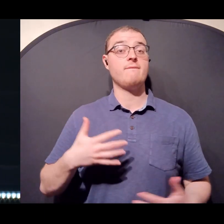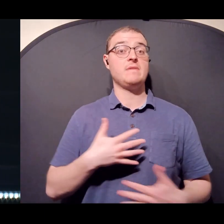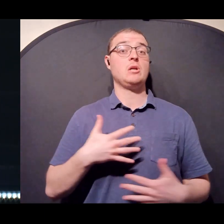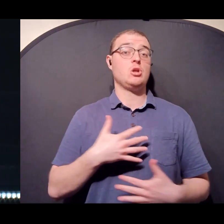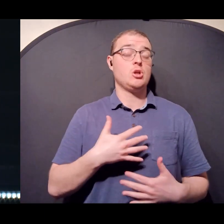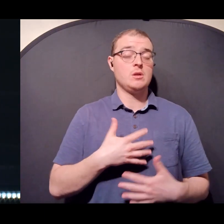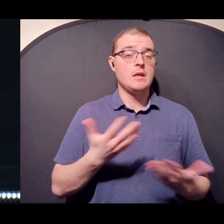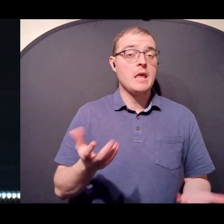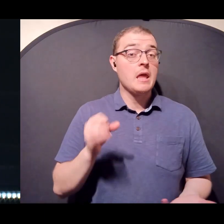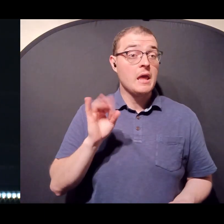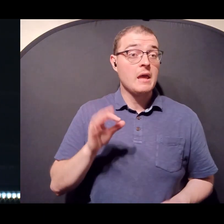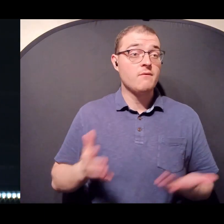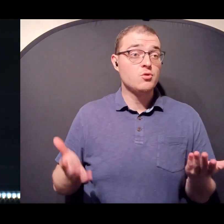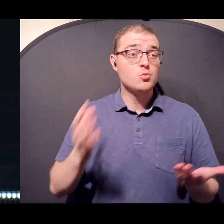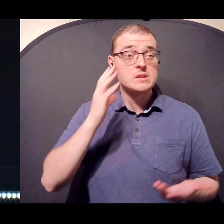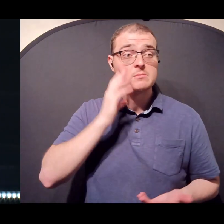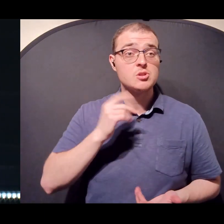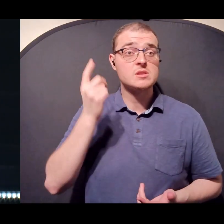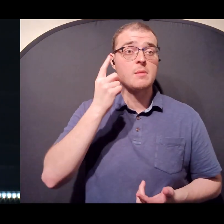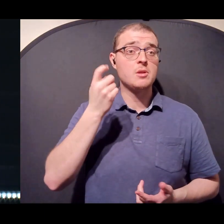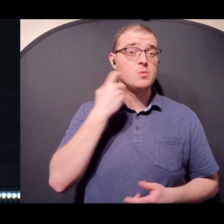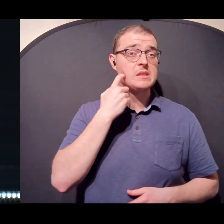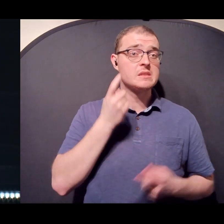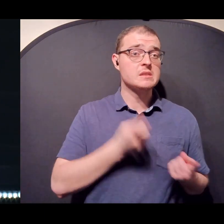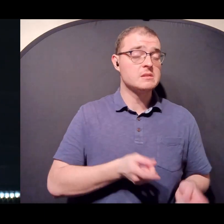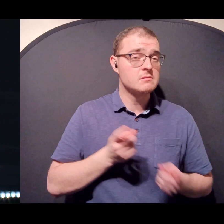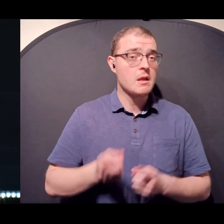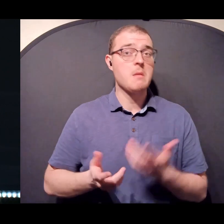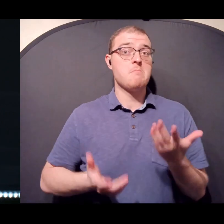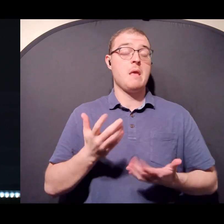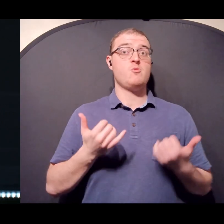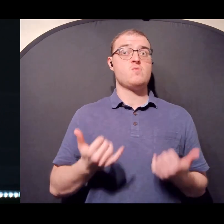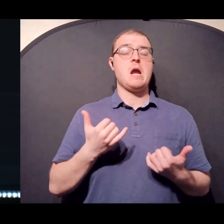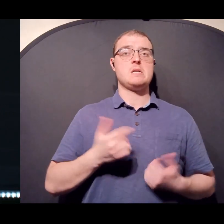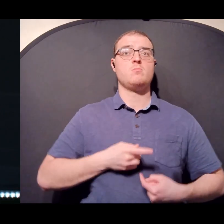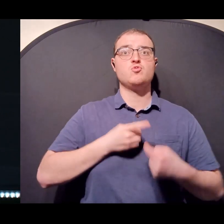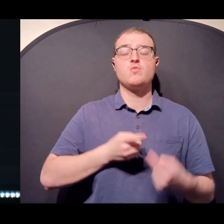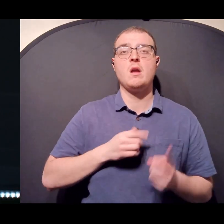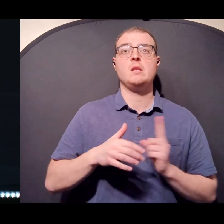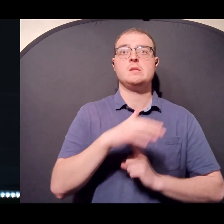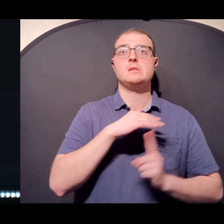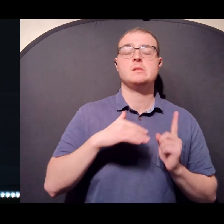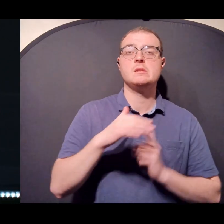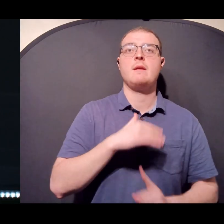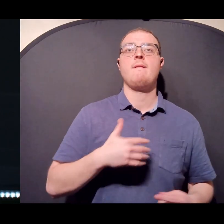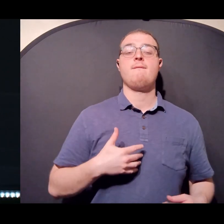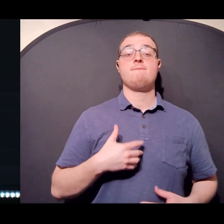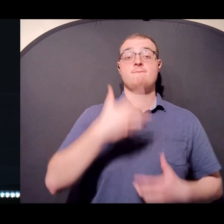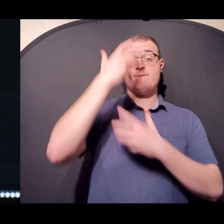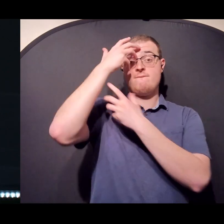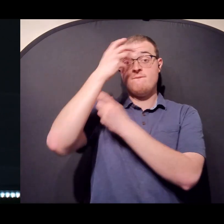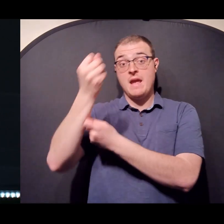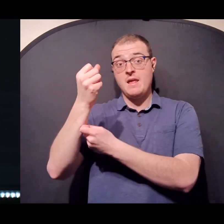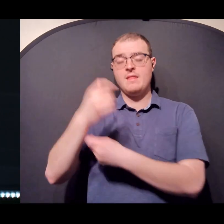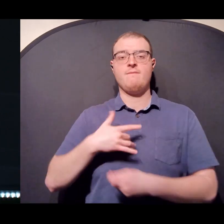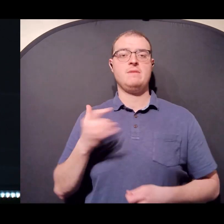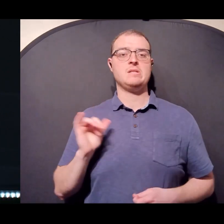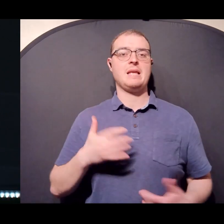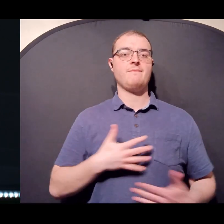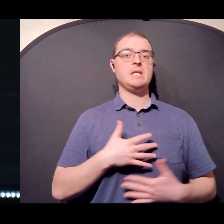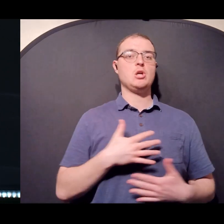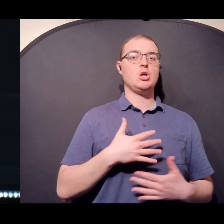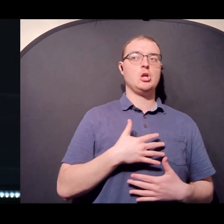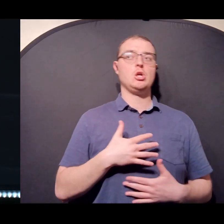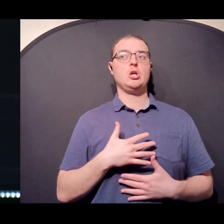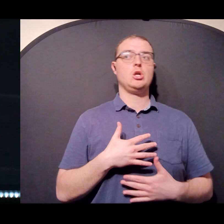fear. And if you've been through something recently, maybe you're in that something right now, you can feel it. Faith often feels